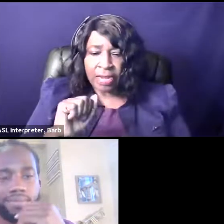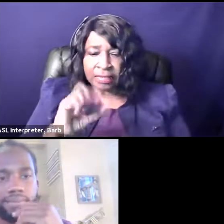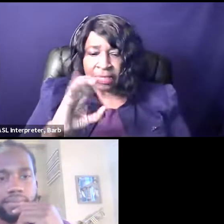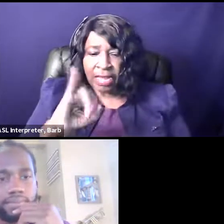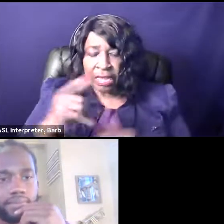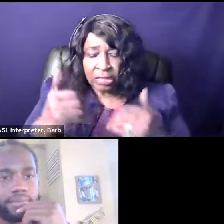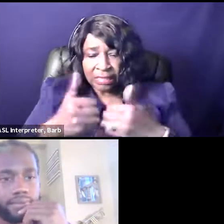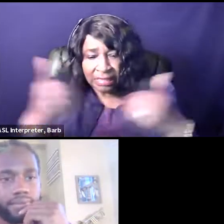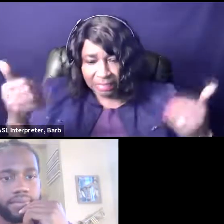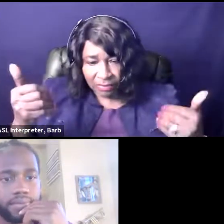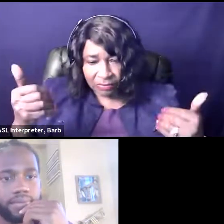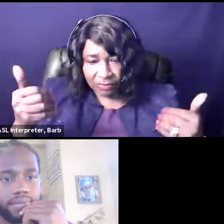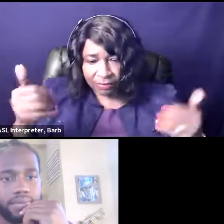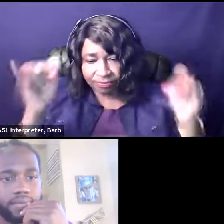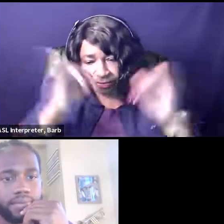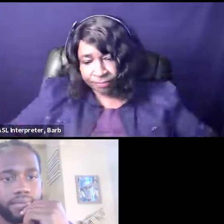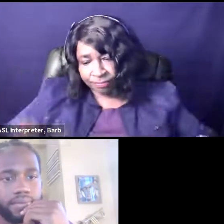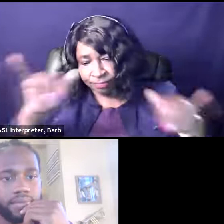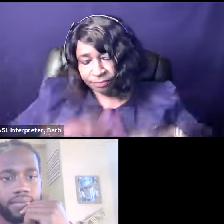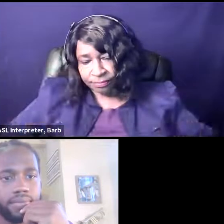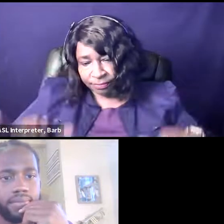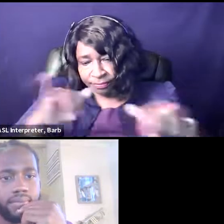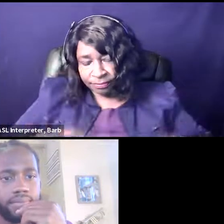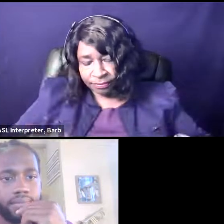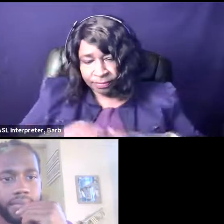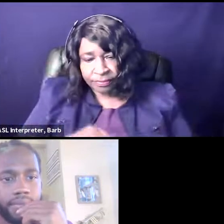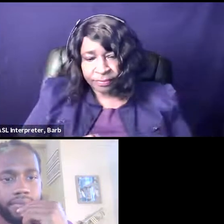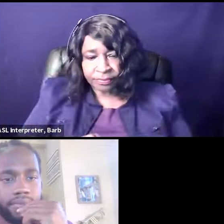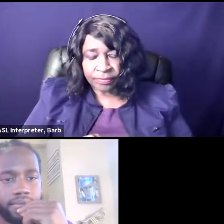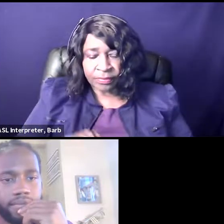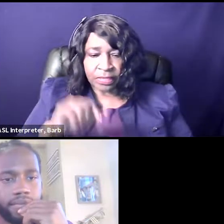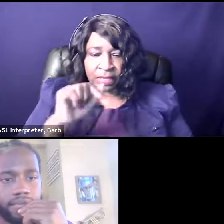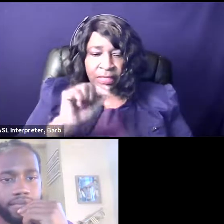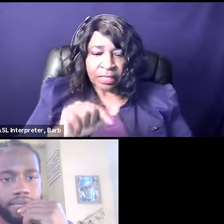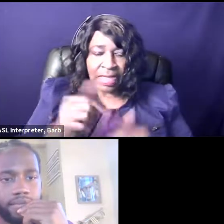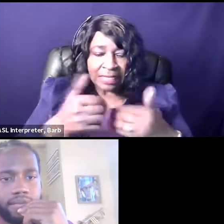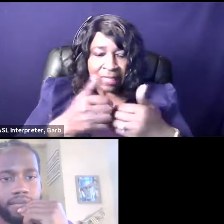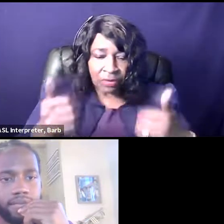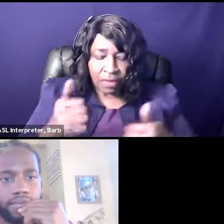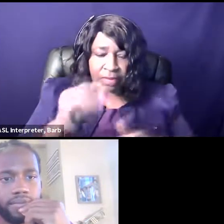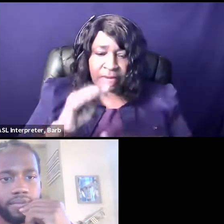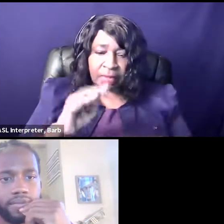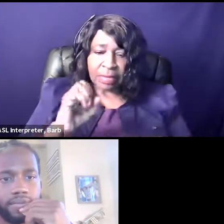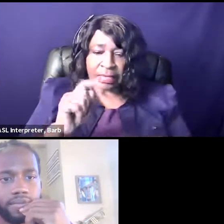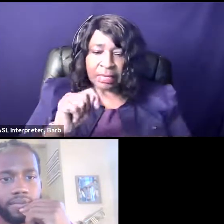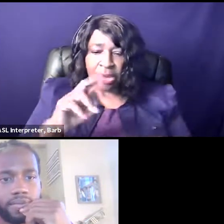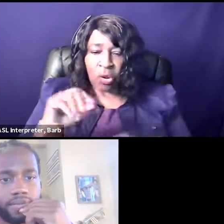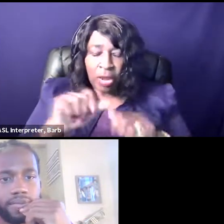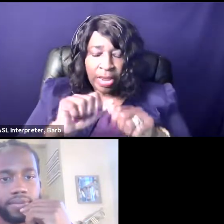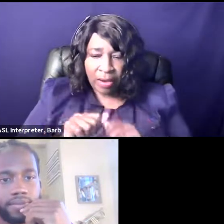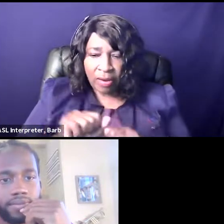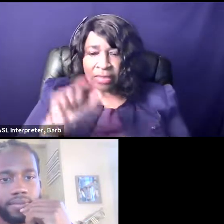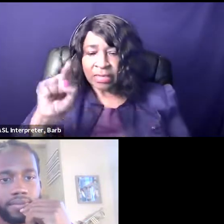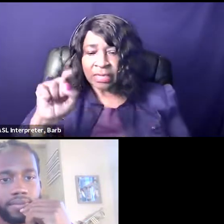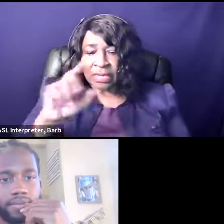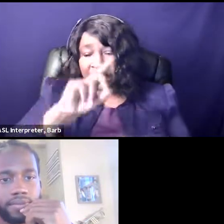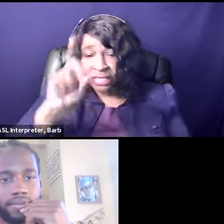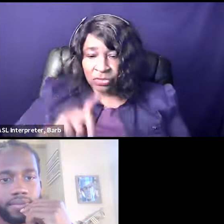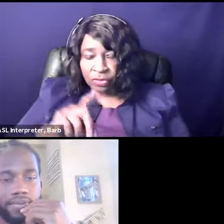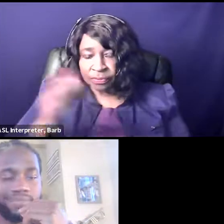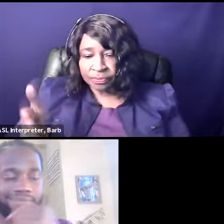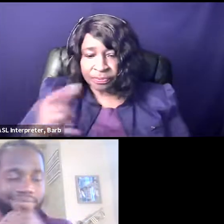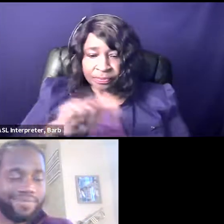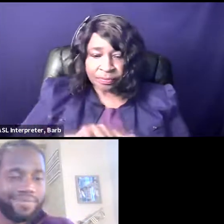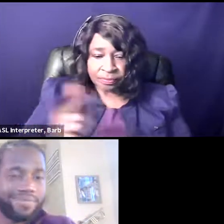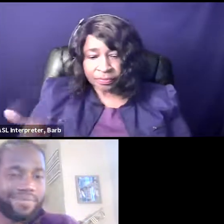The persistence of racial segregation, hyper segregated metropolitan areas, which, Detroit goes back and forth between number 1 and number